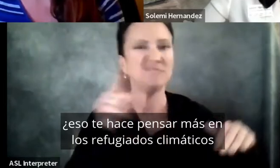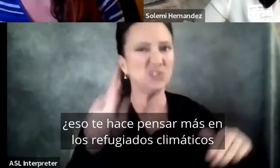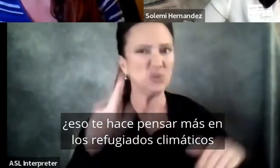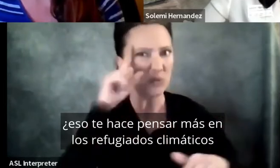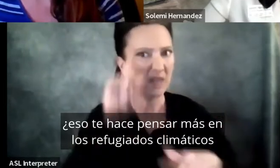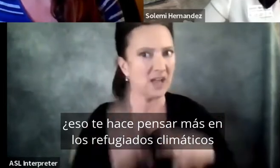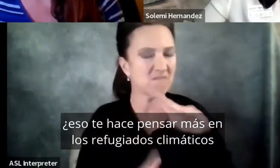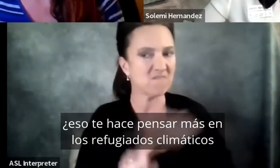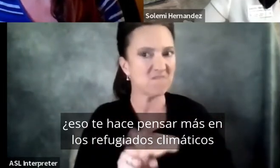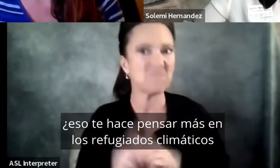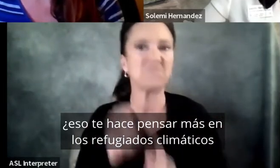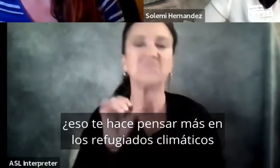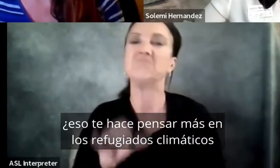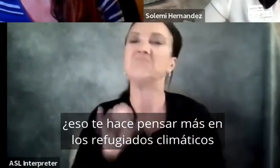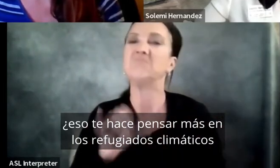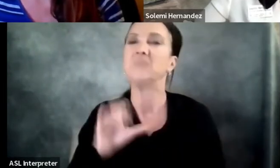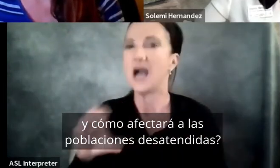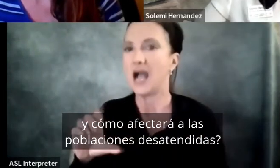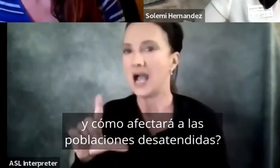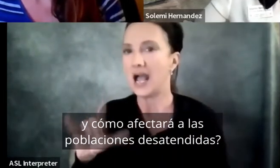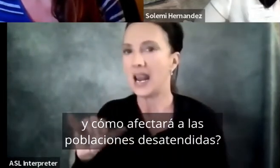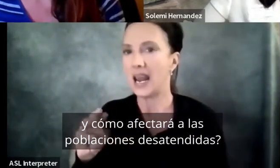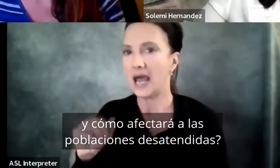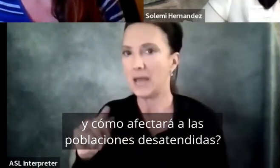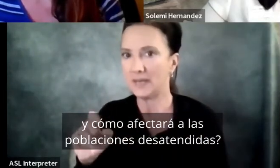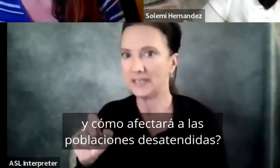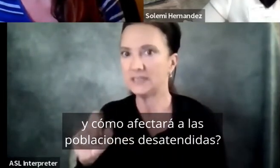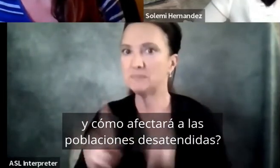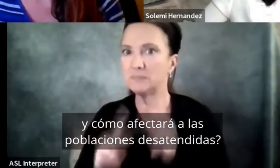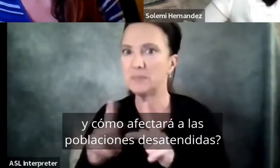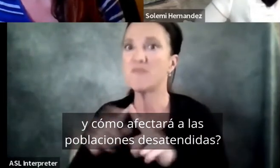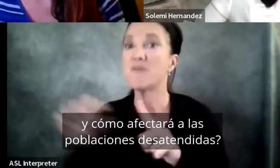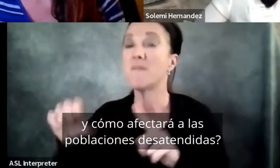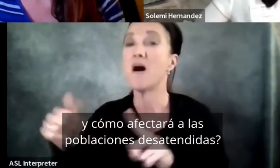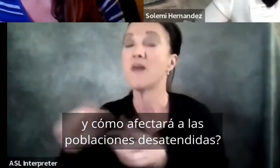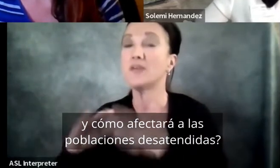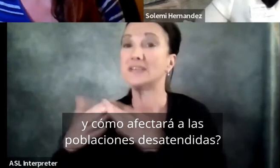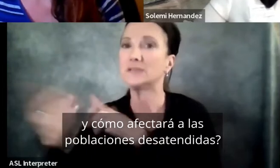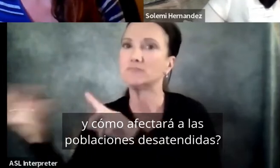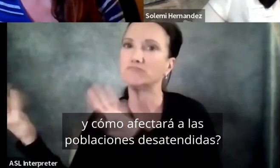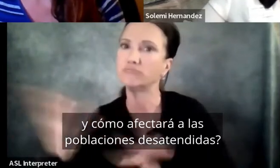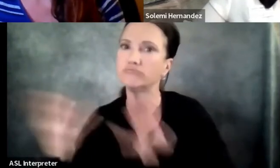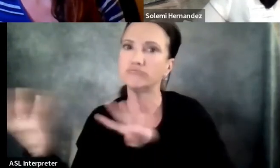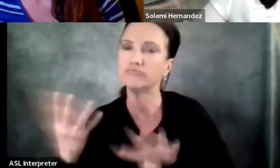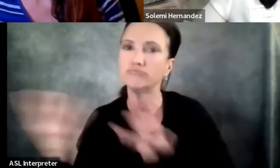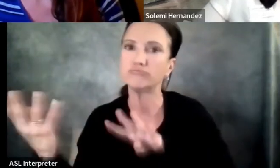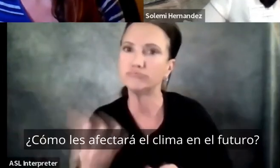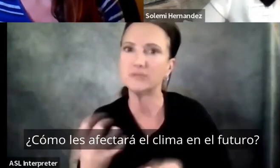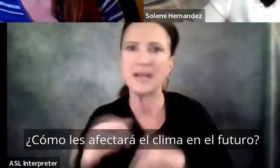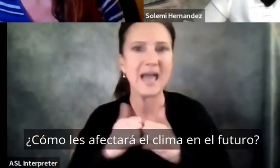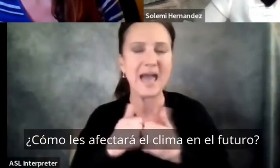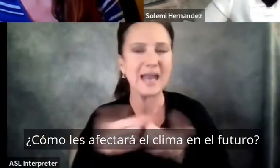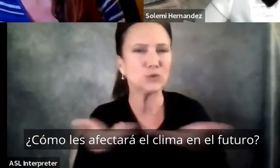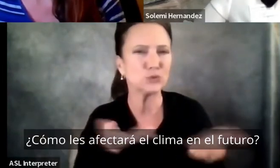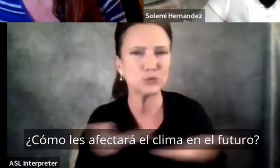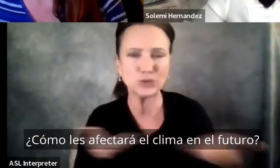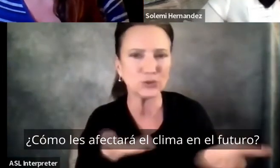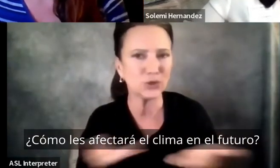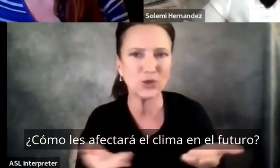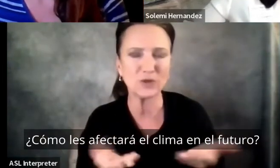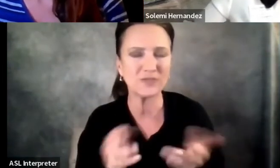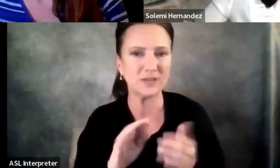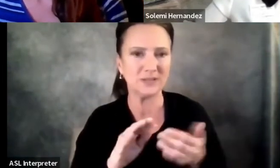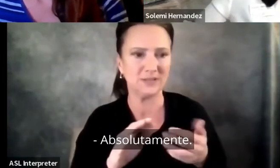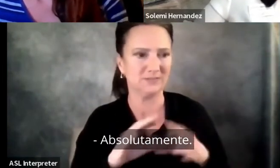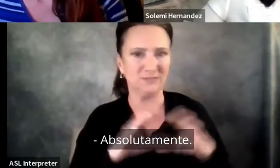more about, you know, climate refugees and how it's going to affect underserved populations, how climate is going to affect them in the